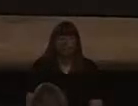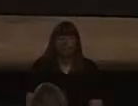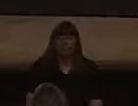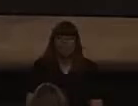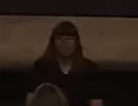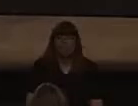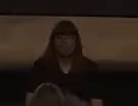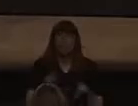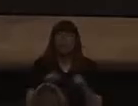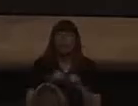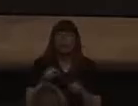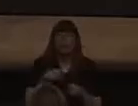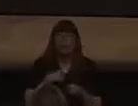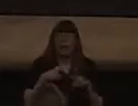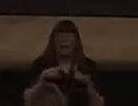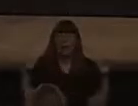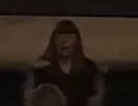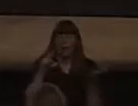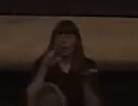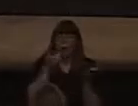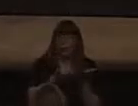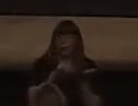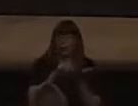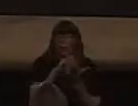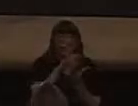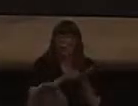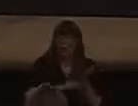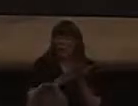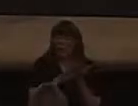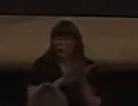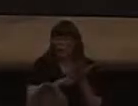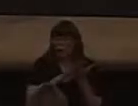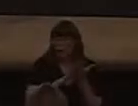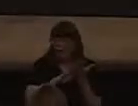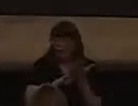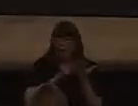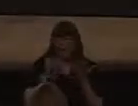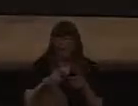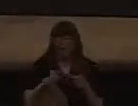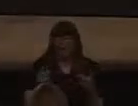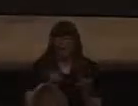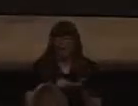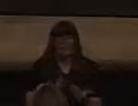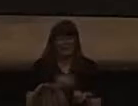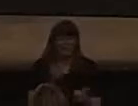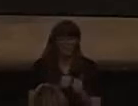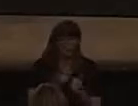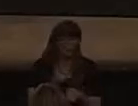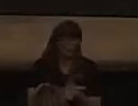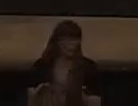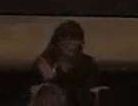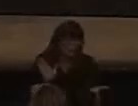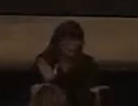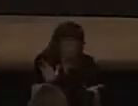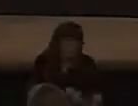You also should have large print and Braille. Large print is so easy to do now with your computer. And you can also, if you